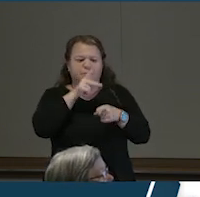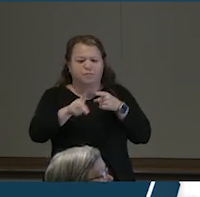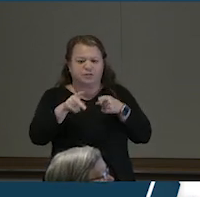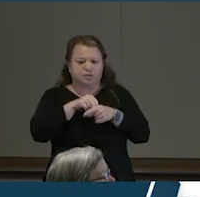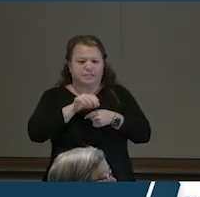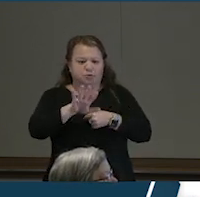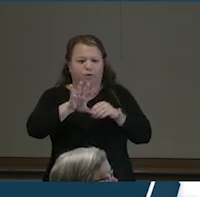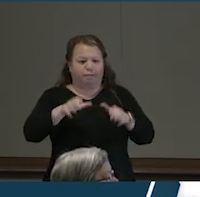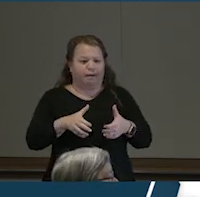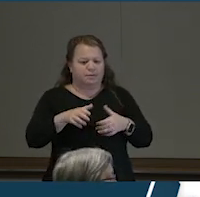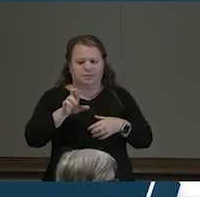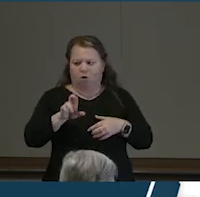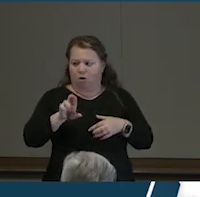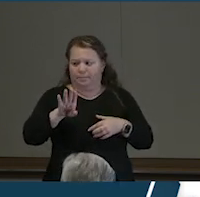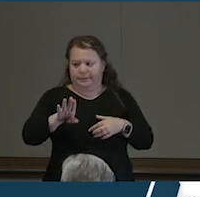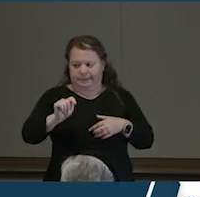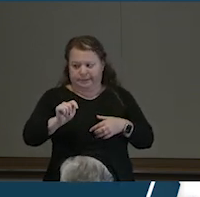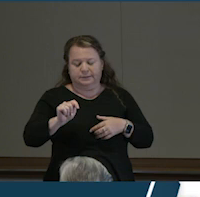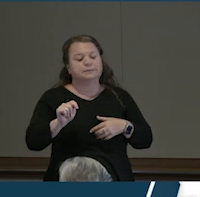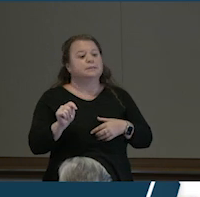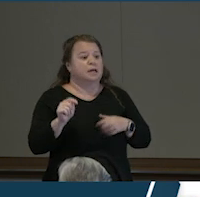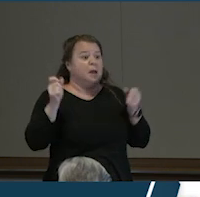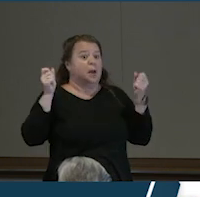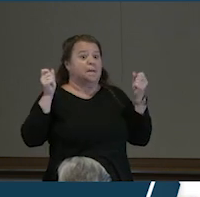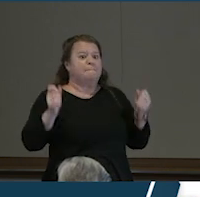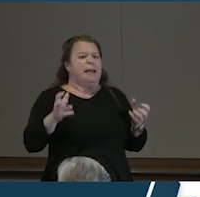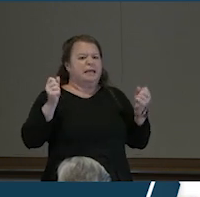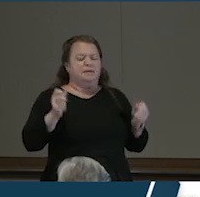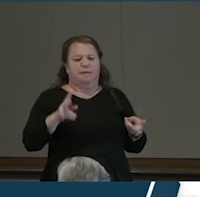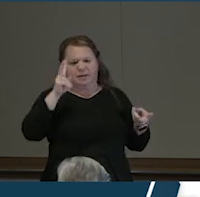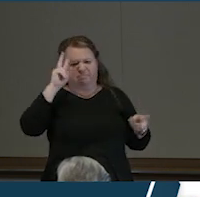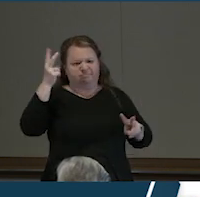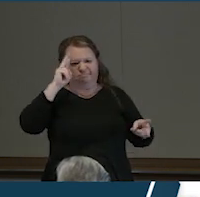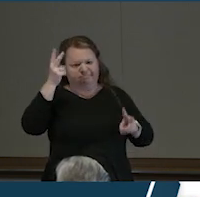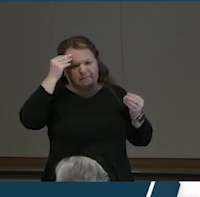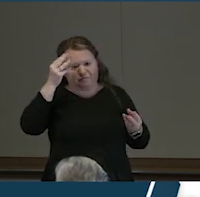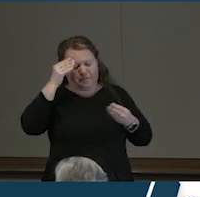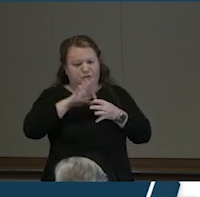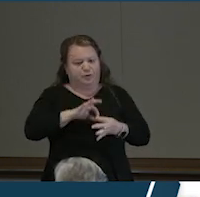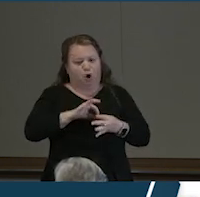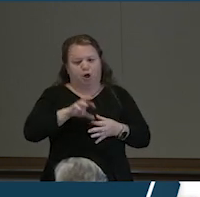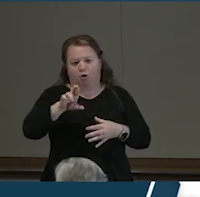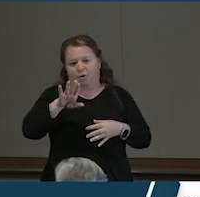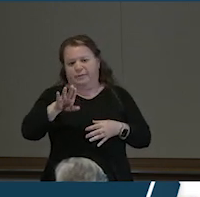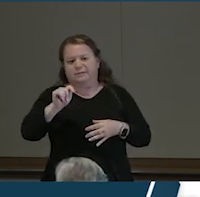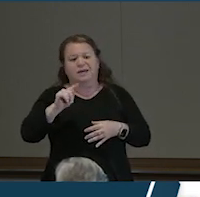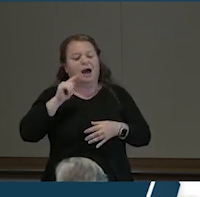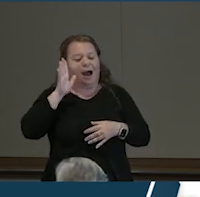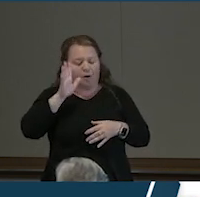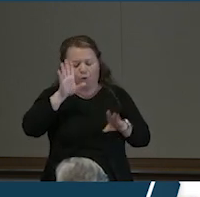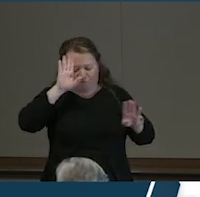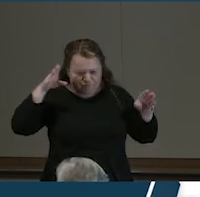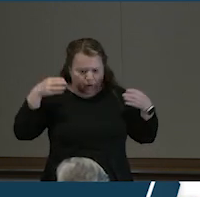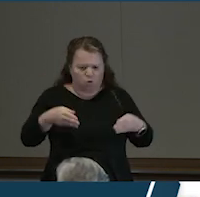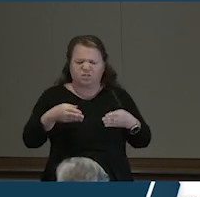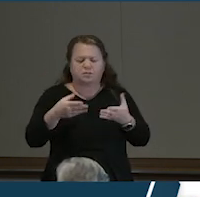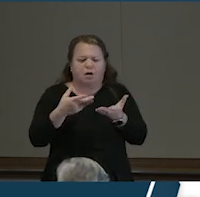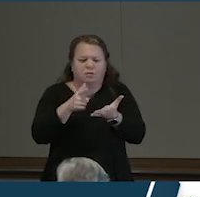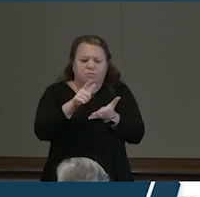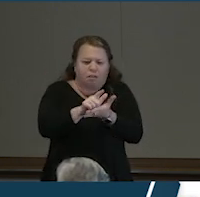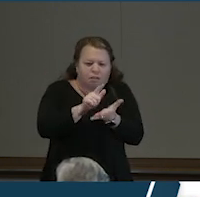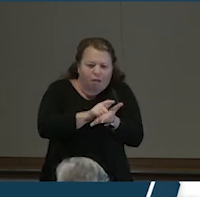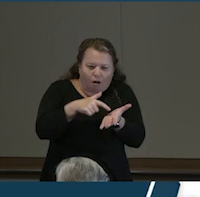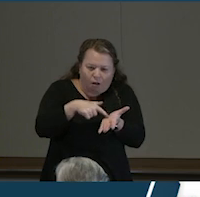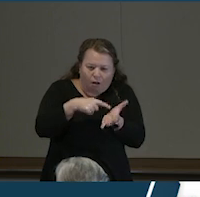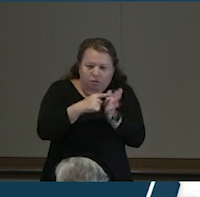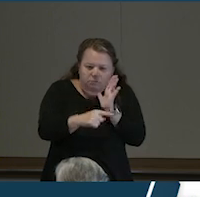classrooms, because there's a whole bunch of misinformation about that one. And I am going to be specifically focusing on what does the law say